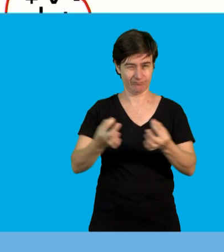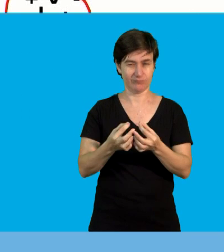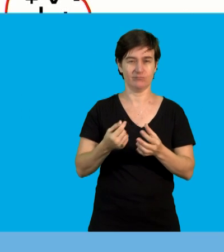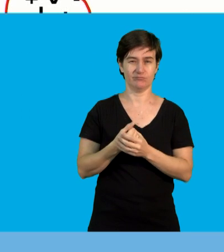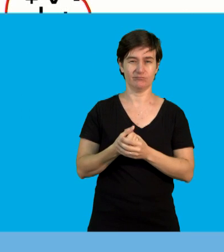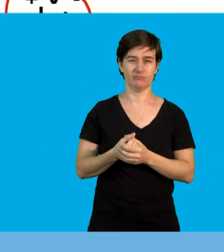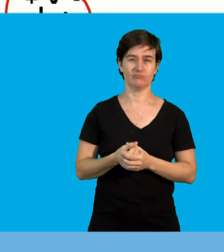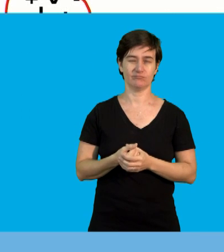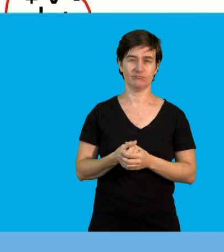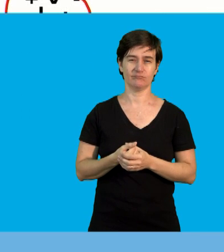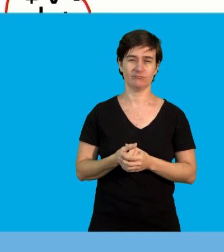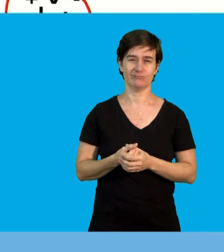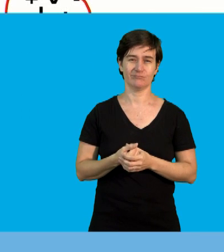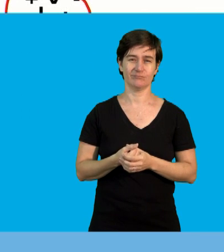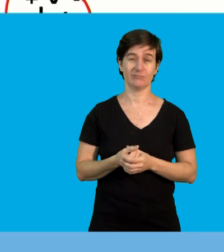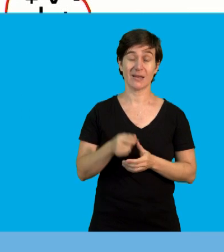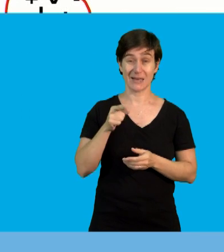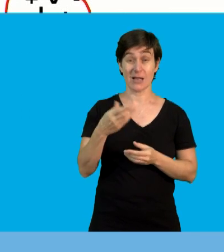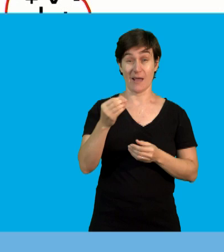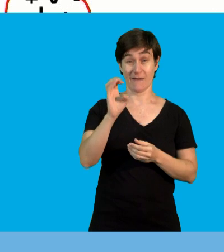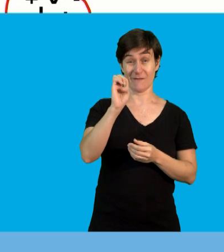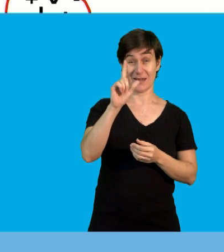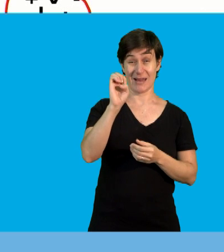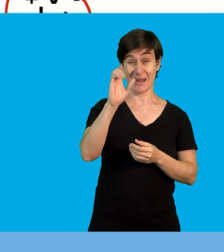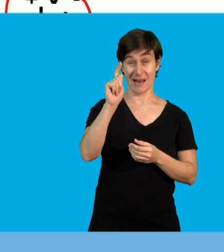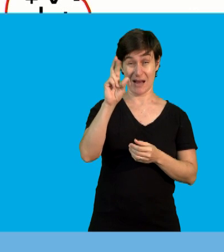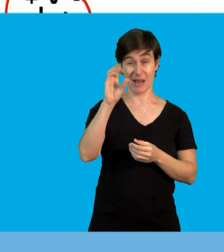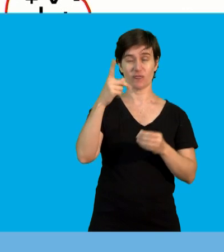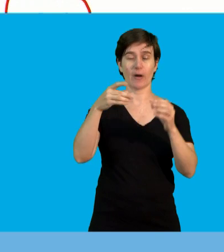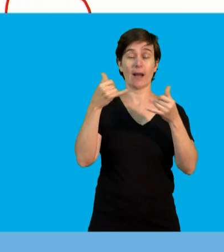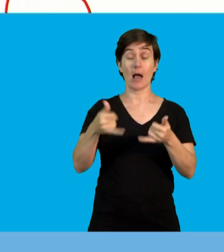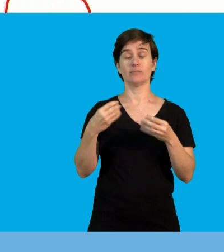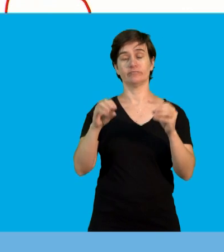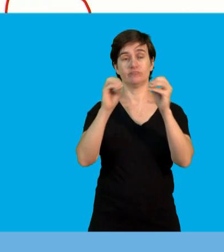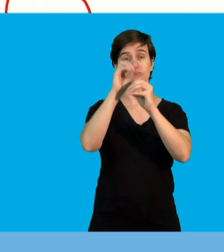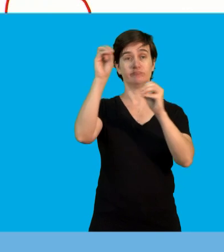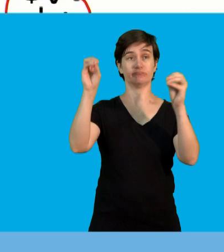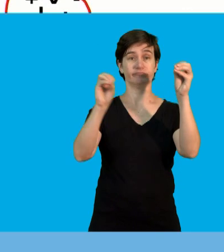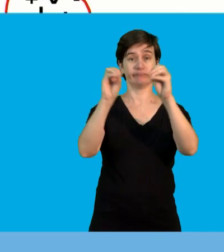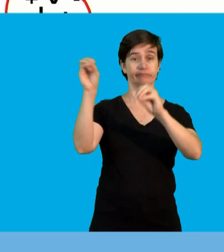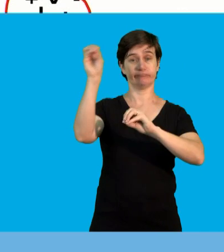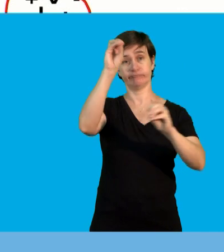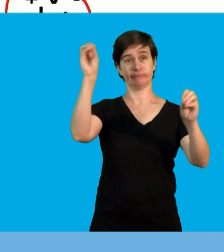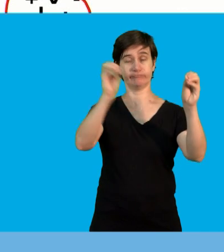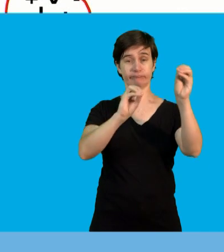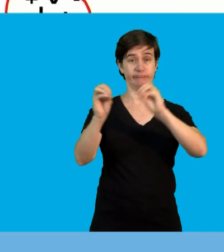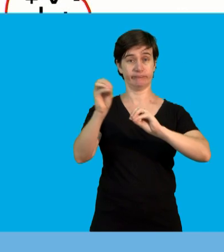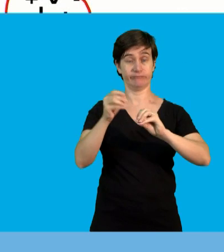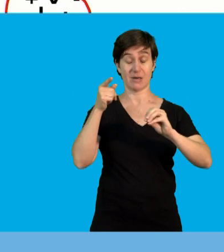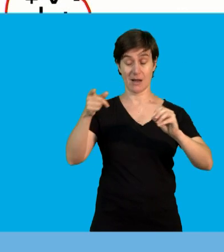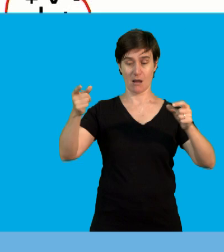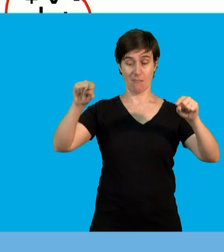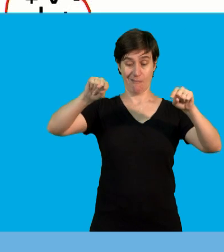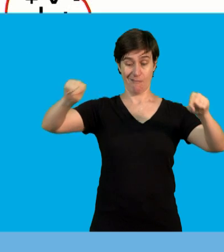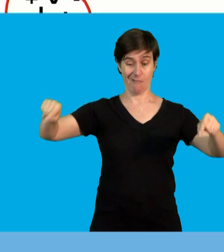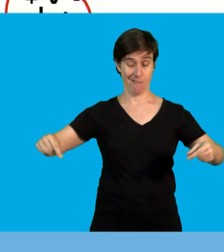that particular conductor that had the electrons that were drifting in various directions. So when we connect an energy source, being